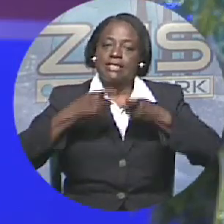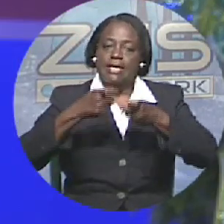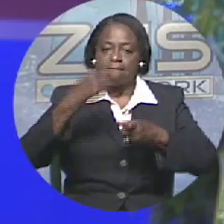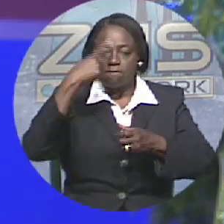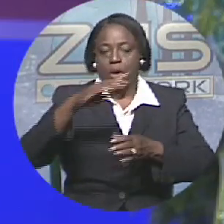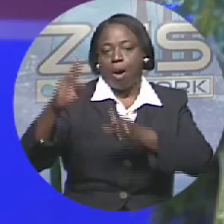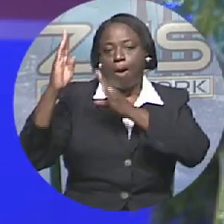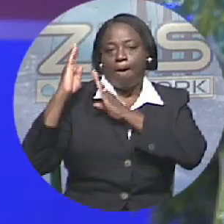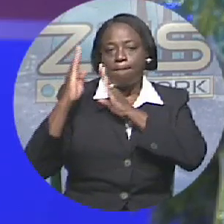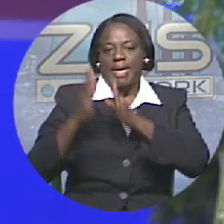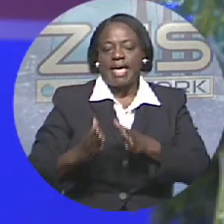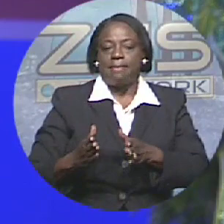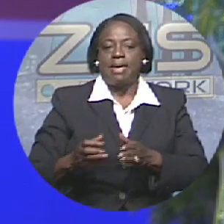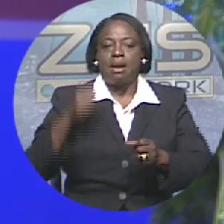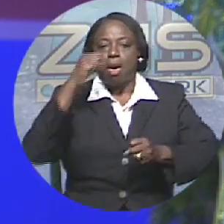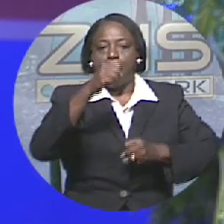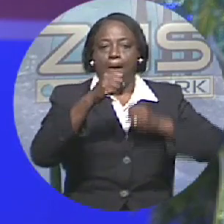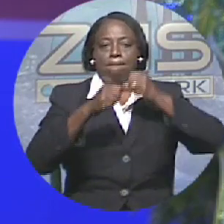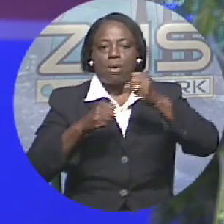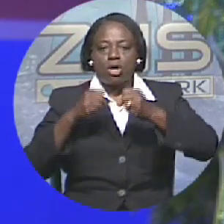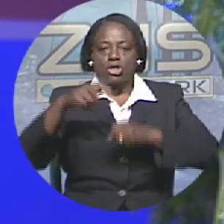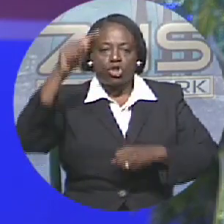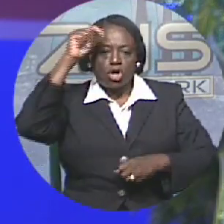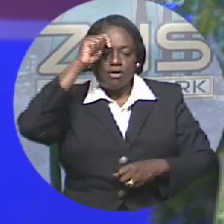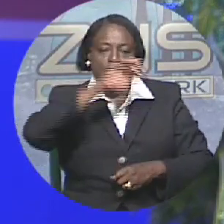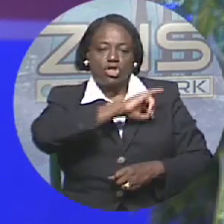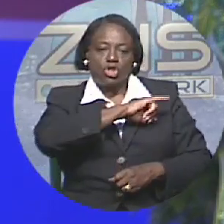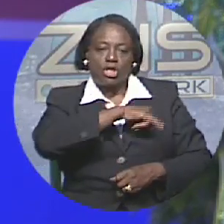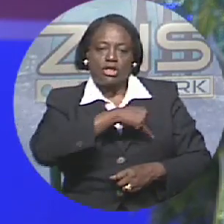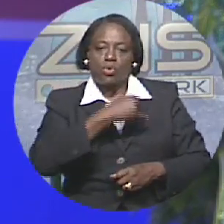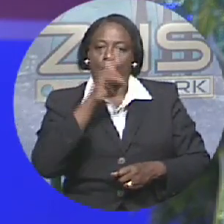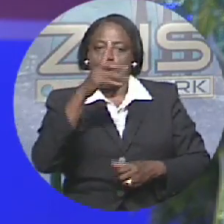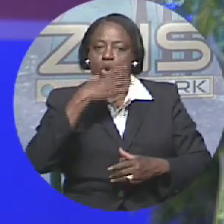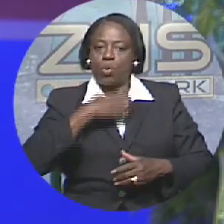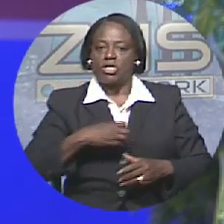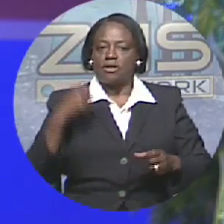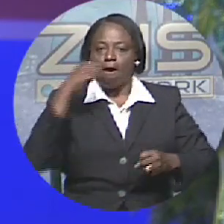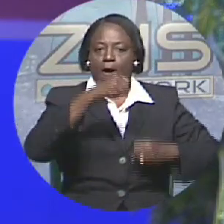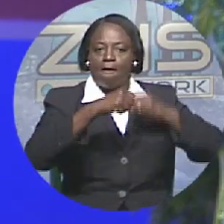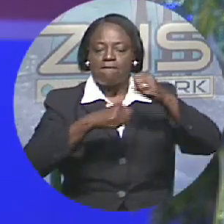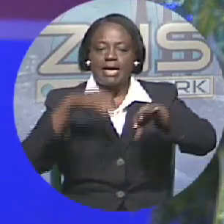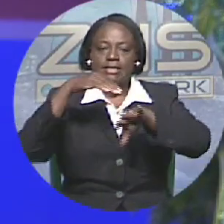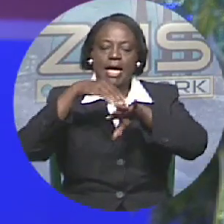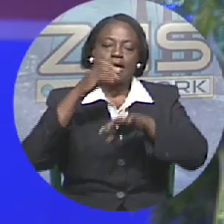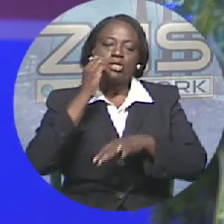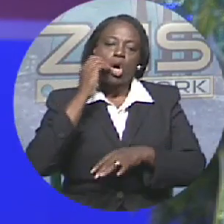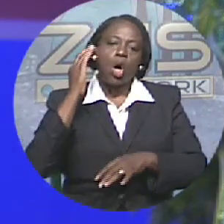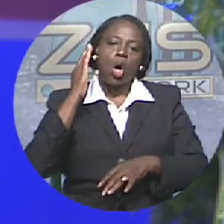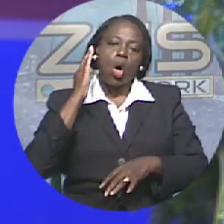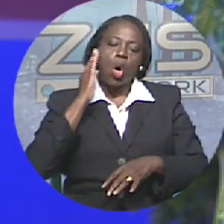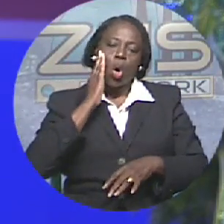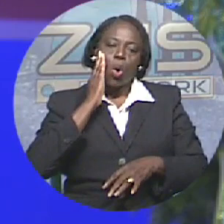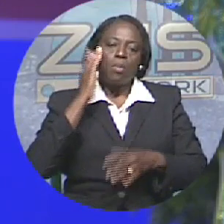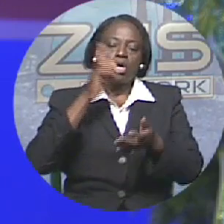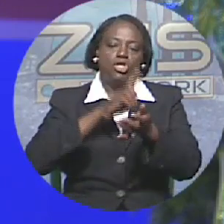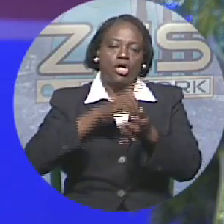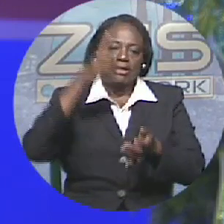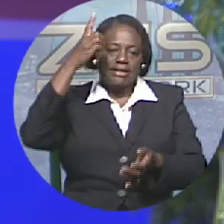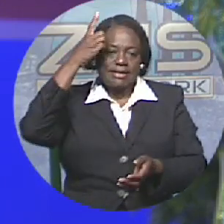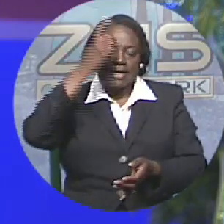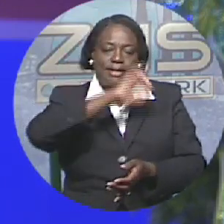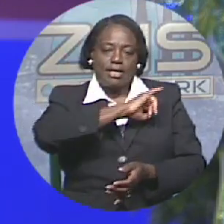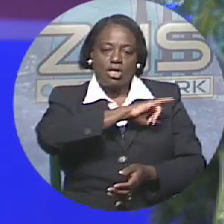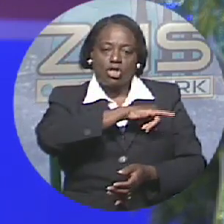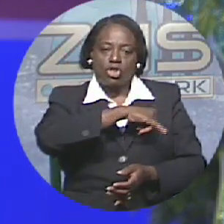boxer Toriano Johnson, whose one wish is to fight here at home. According to Minister of Youth, Sports and Culture, Dr. Daniel